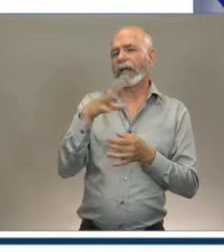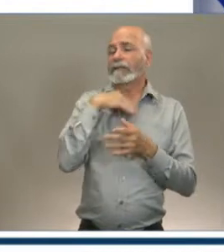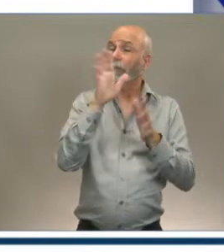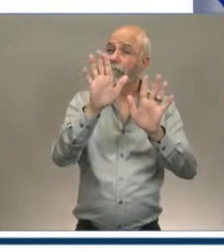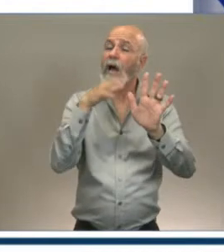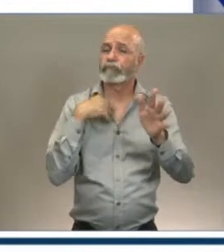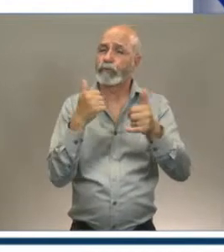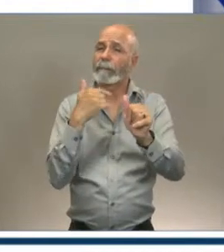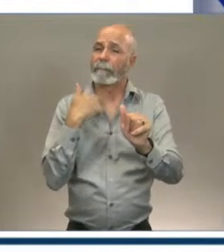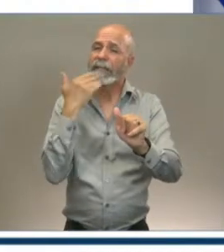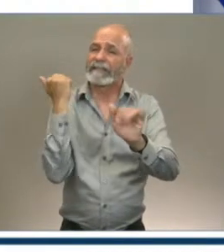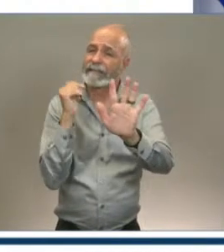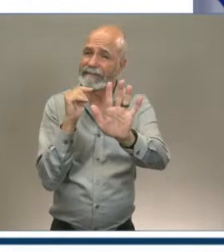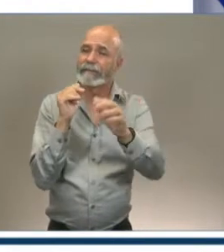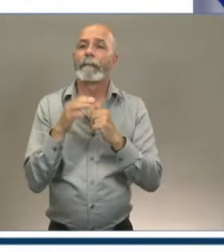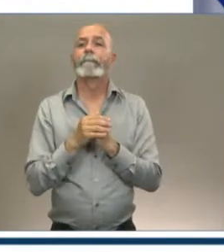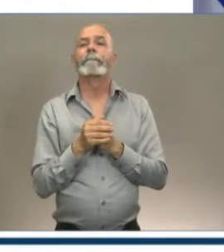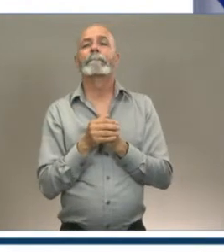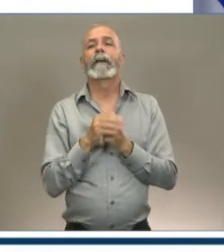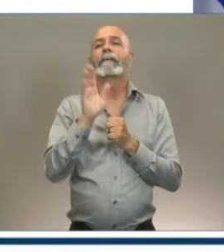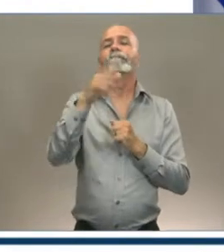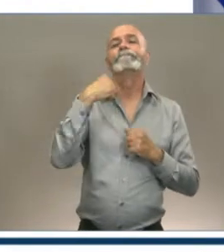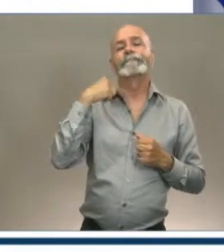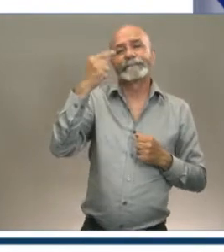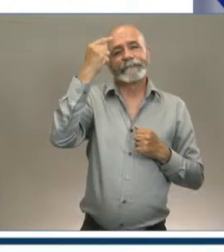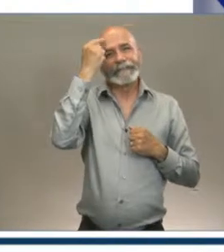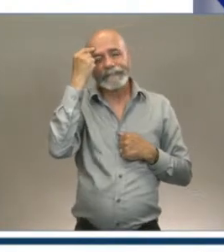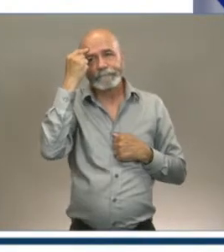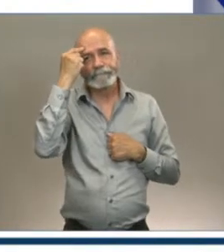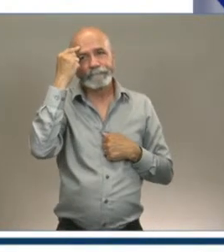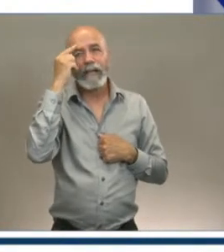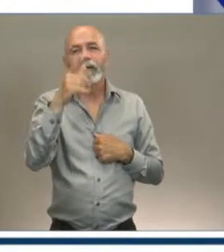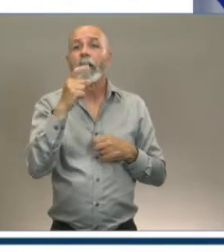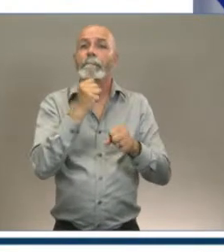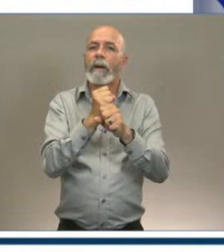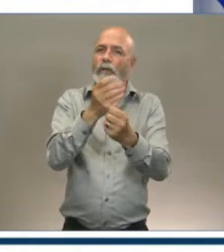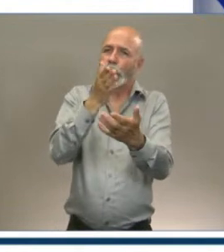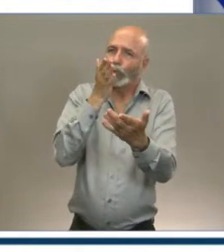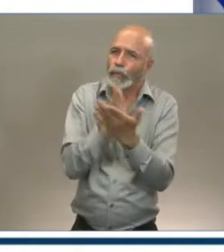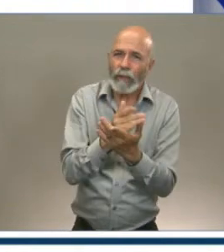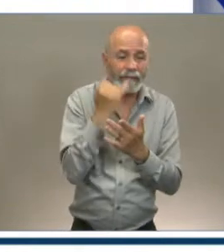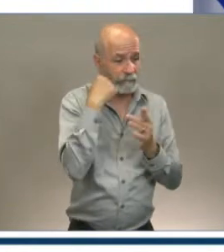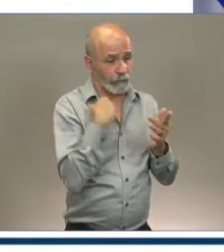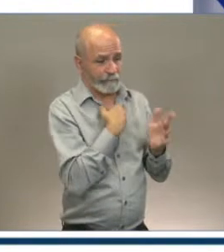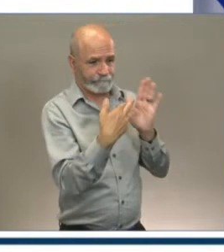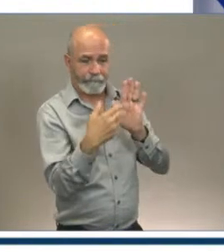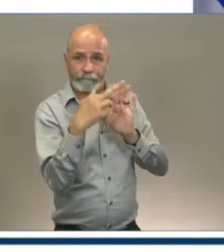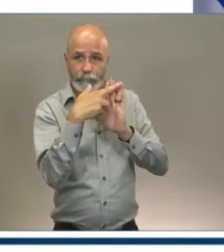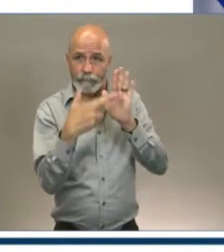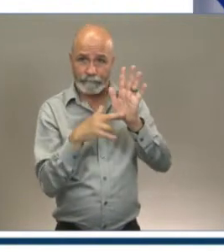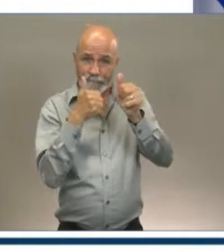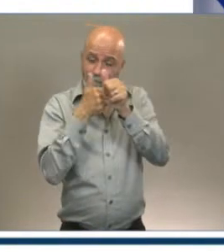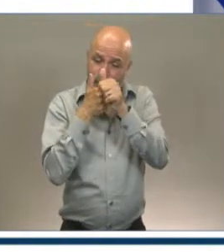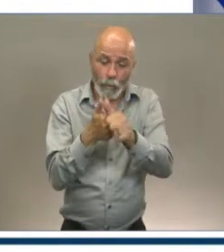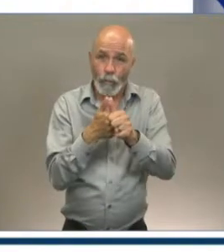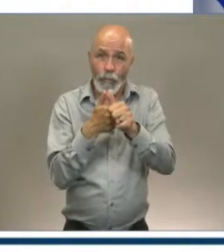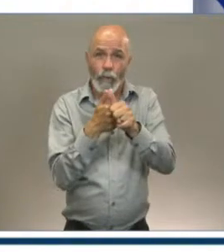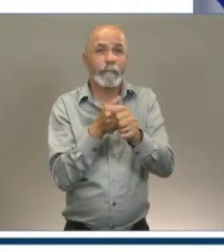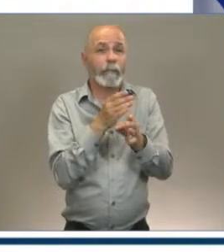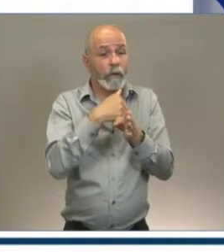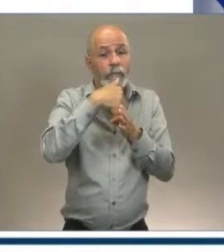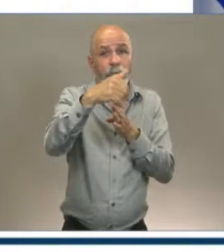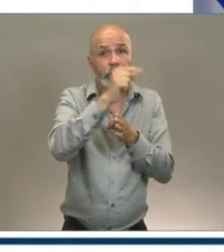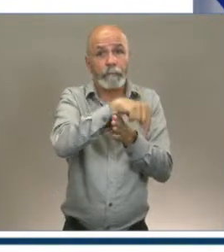to protect the integrity of our compliance at the border. And so we have had instances where people have tried to get